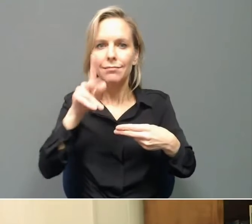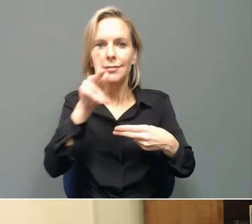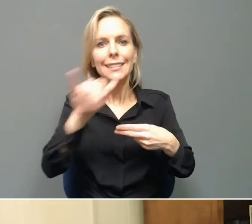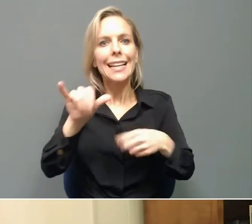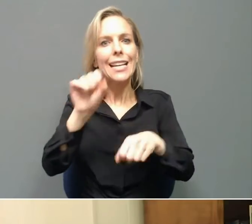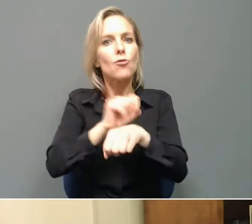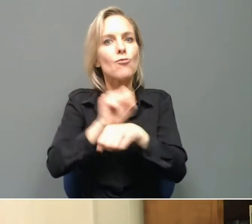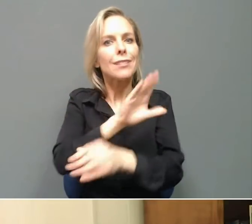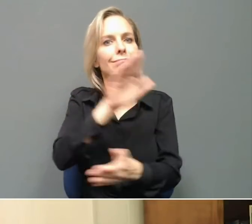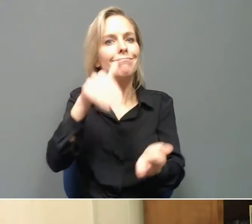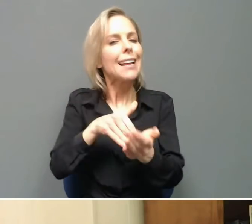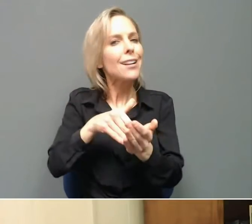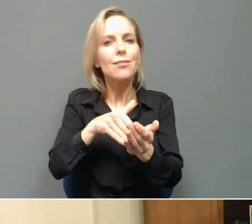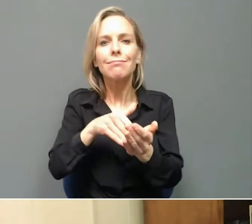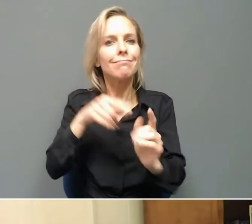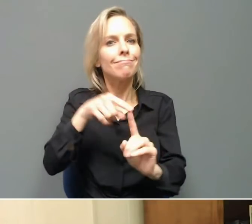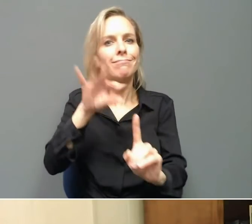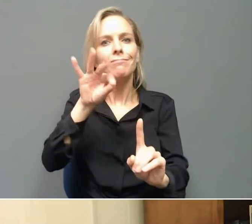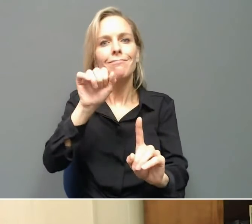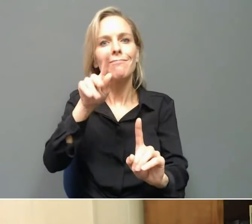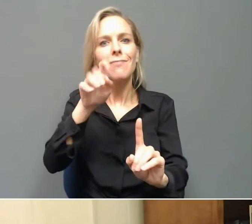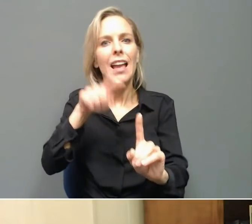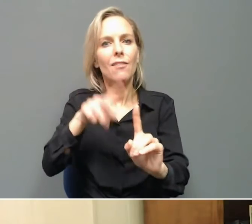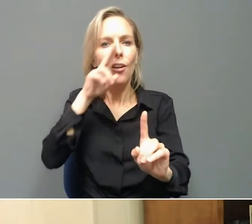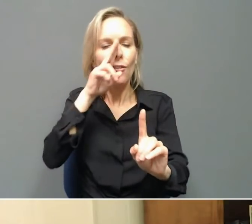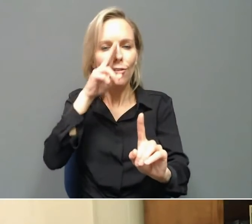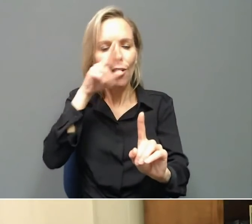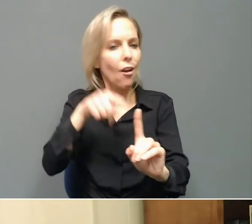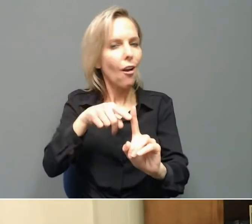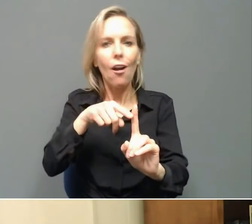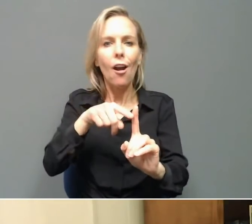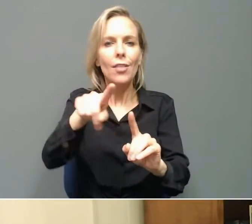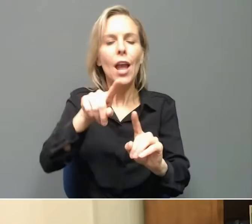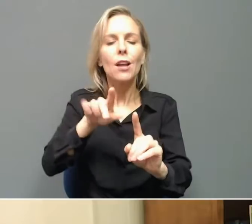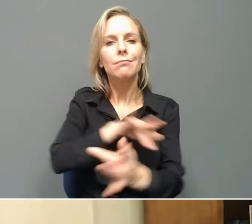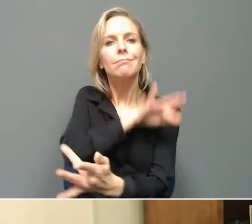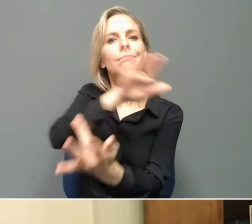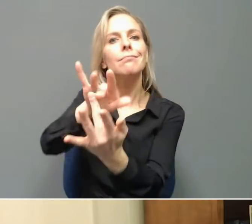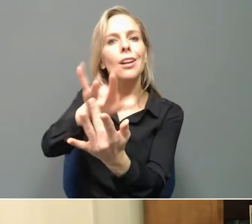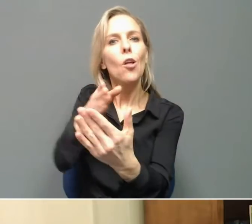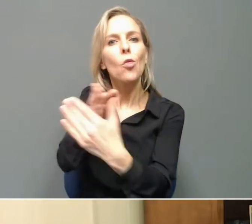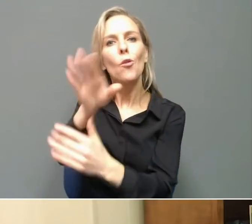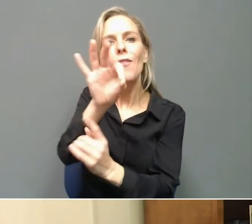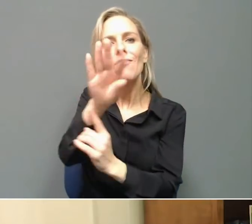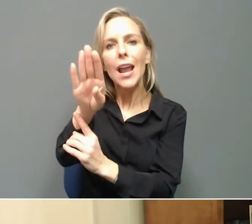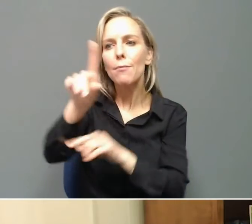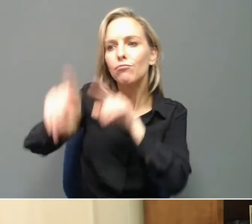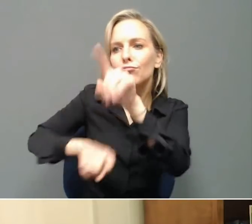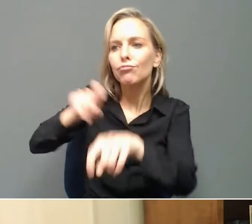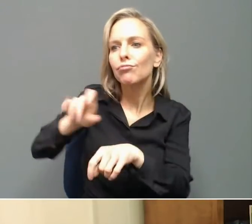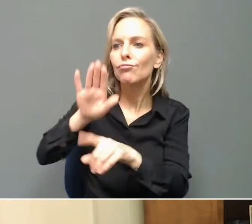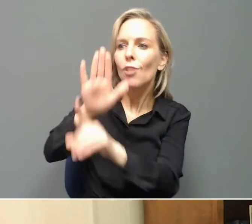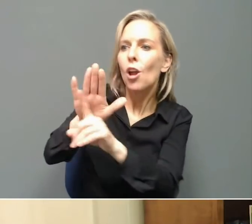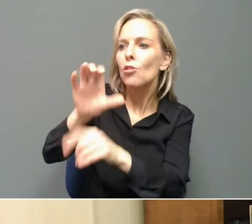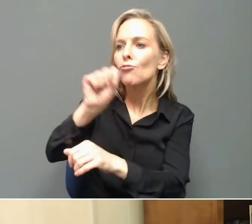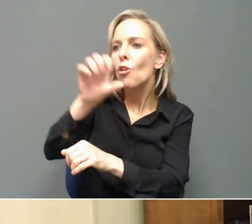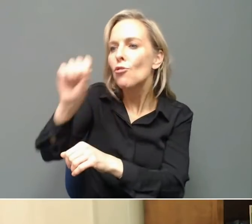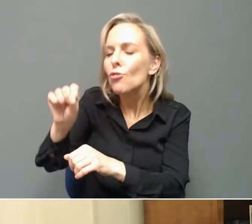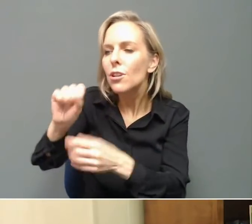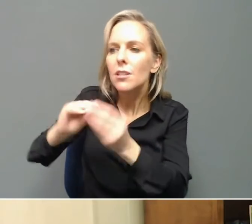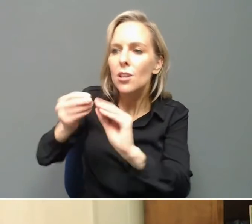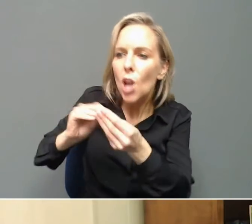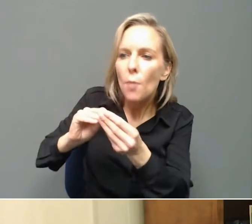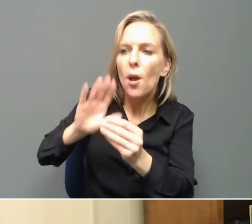Center Facebook page where they had reached out to someone across Messenger and was asking for Social Security numbers and other